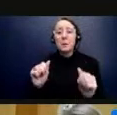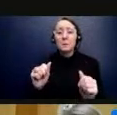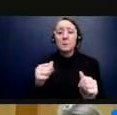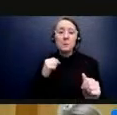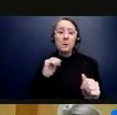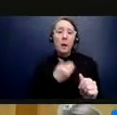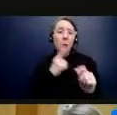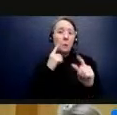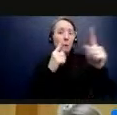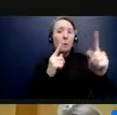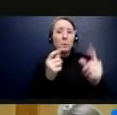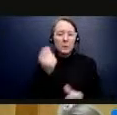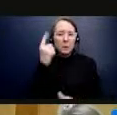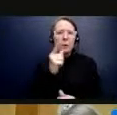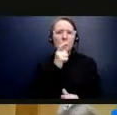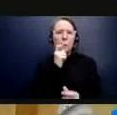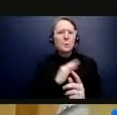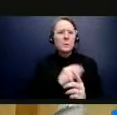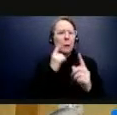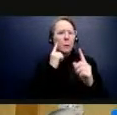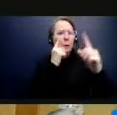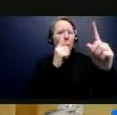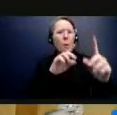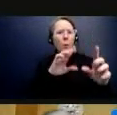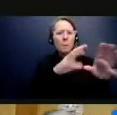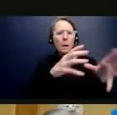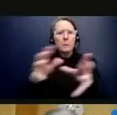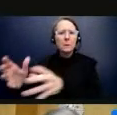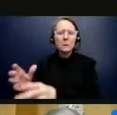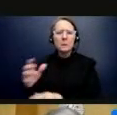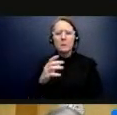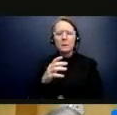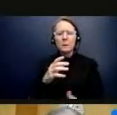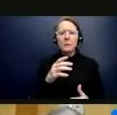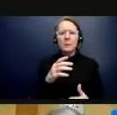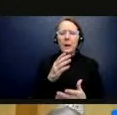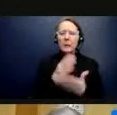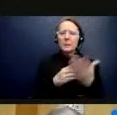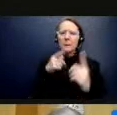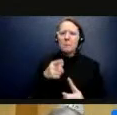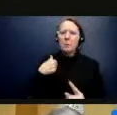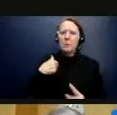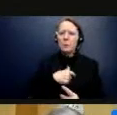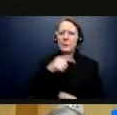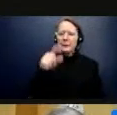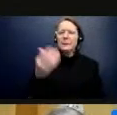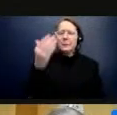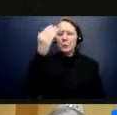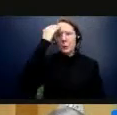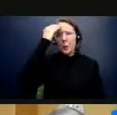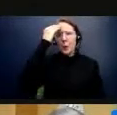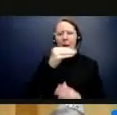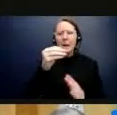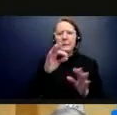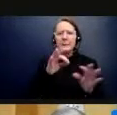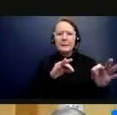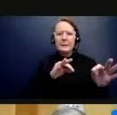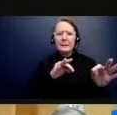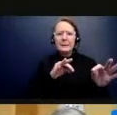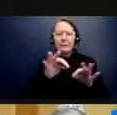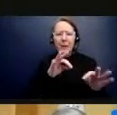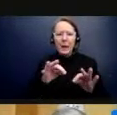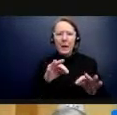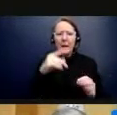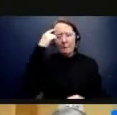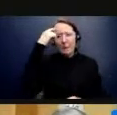target populations are. I mean, at a certain point, we need to understand what and define the mental health